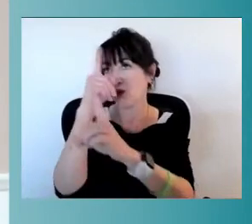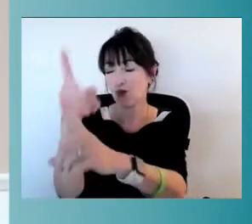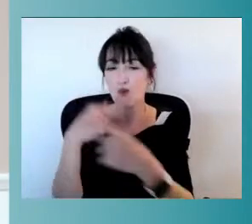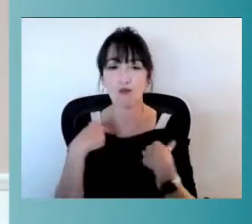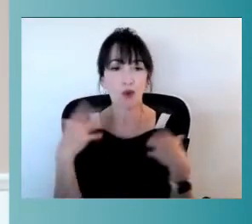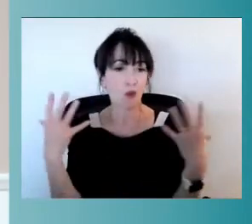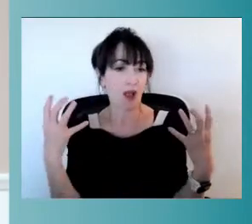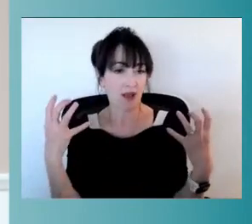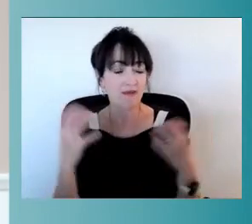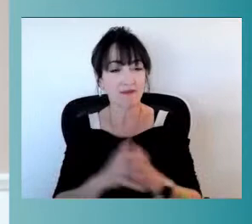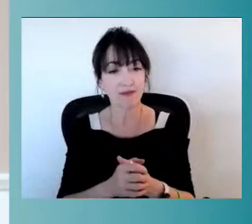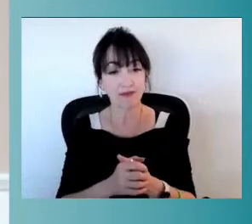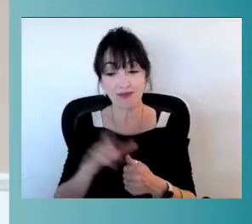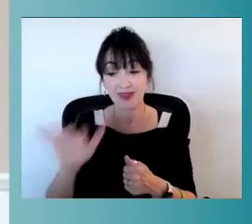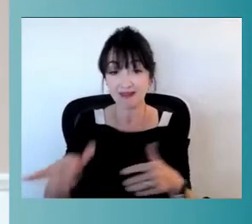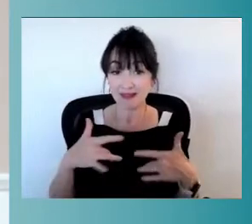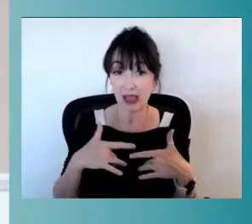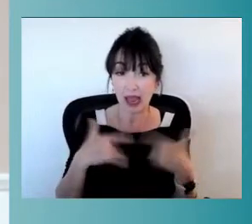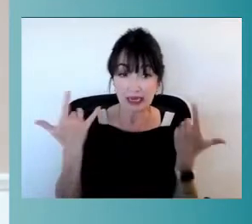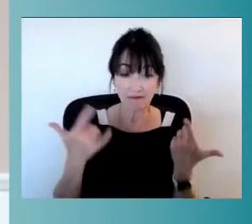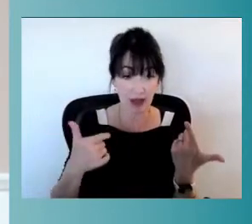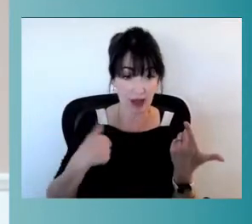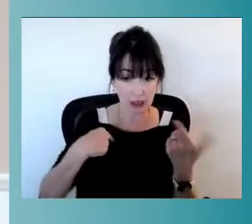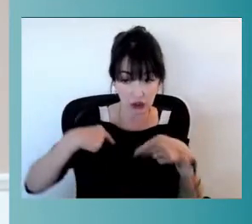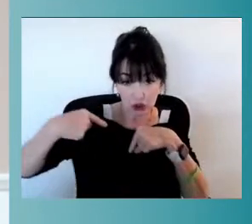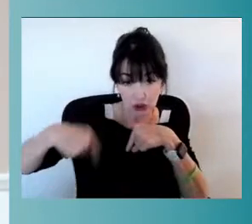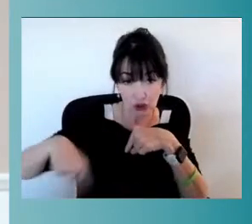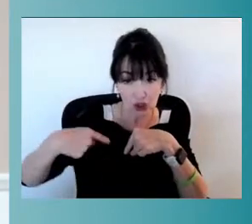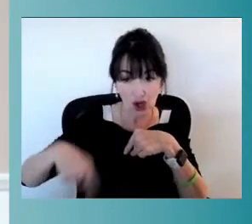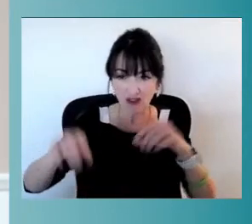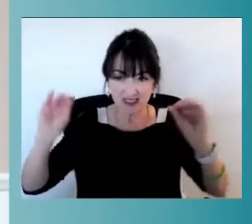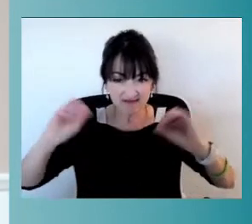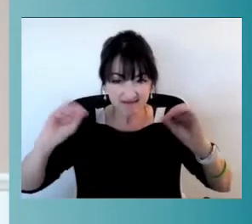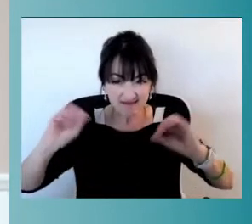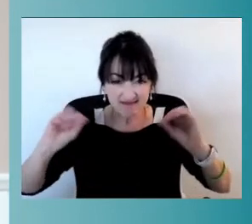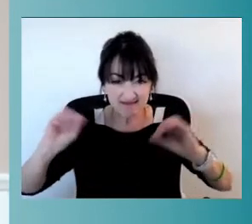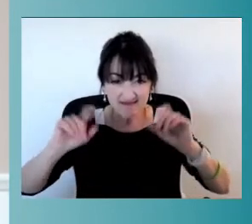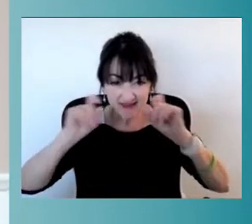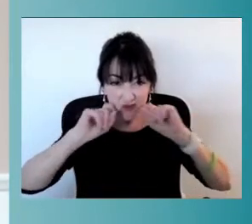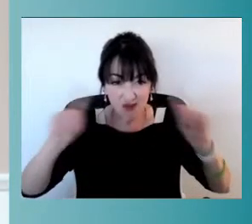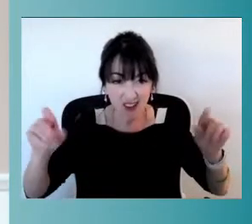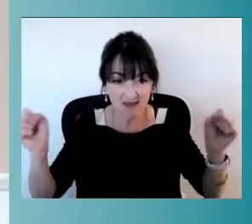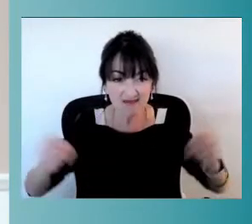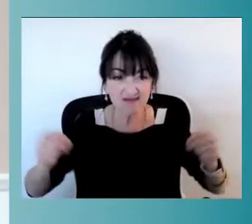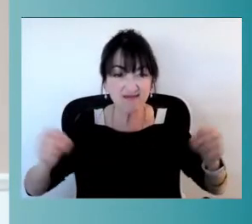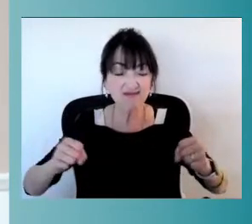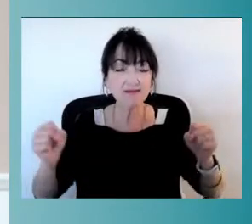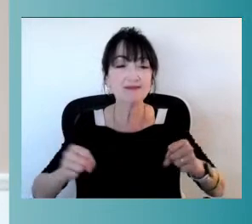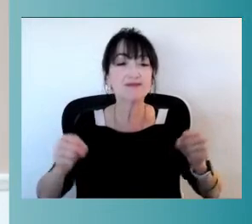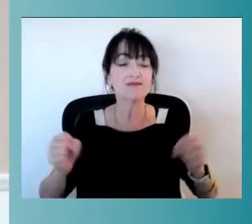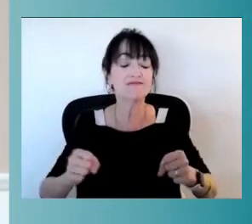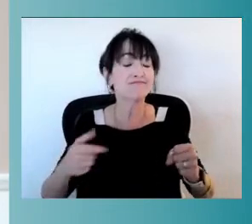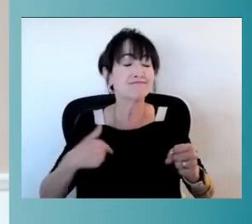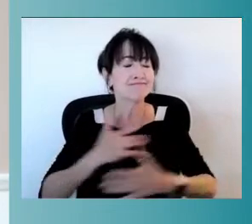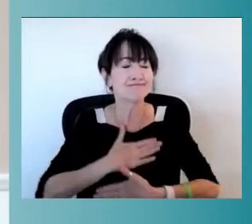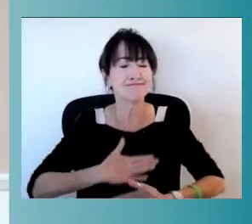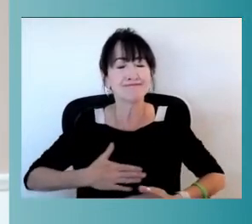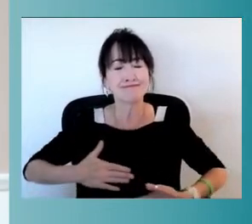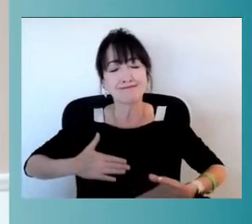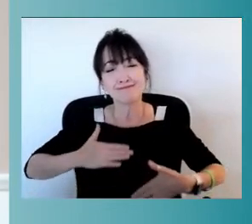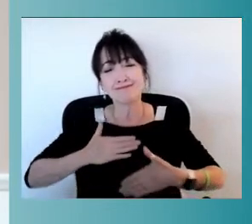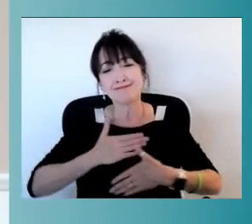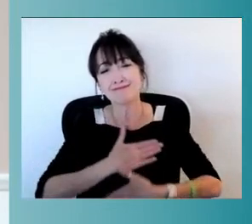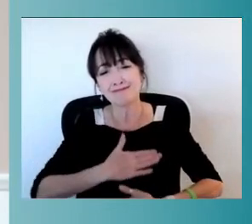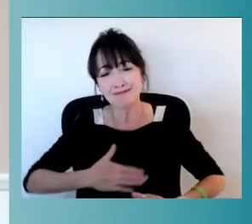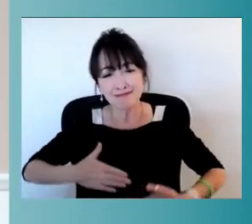was not even nervous for my first event, and that's surprising. But I went up there and I absolutely had the time of my life. It was with kids